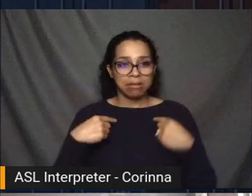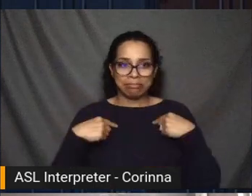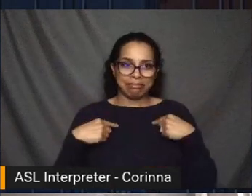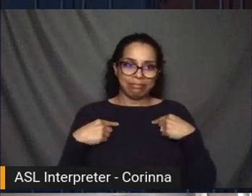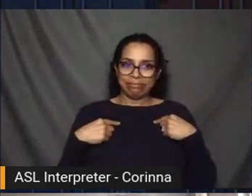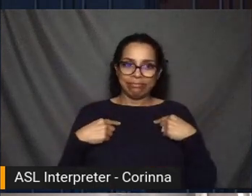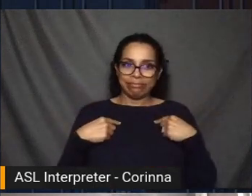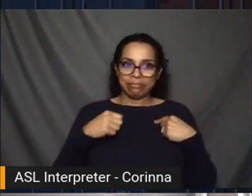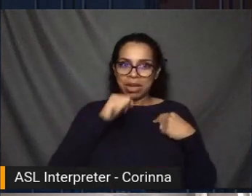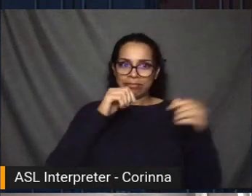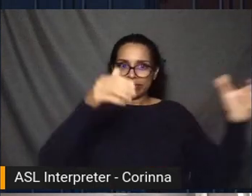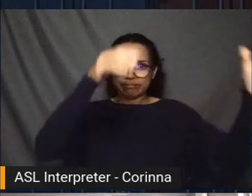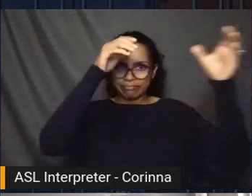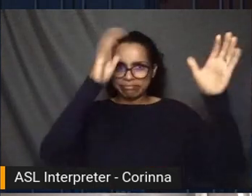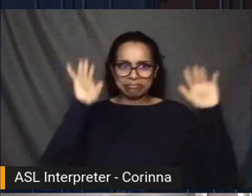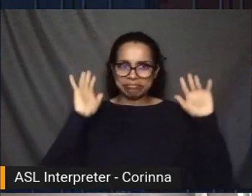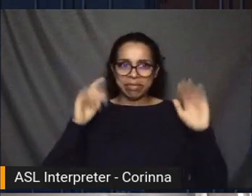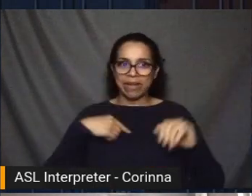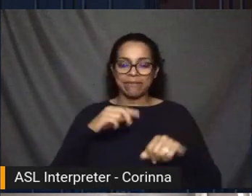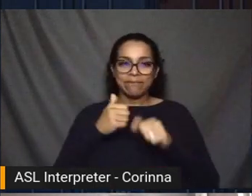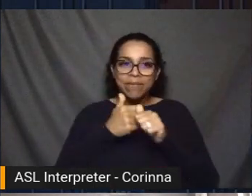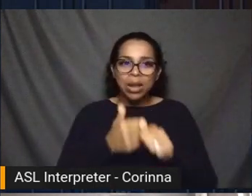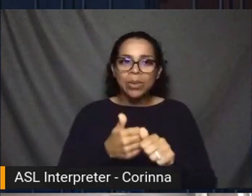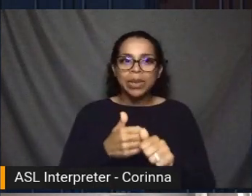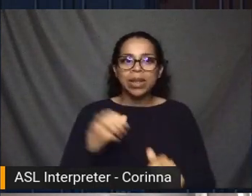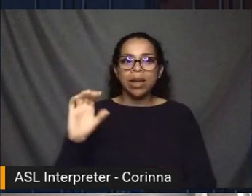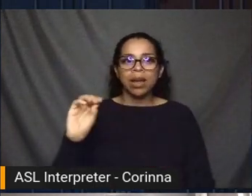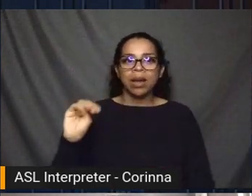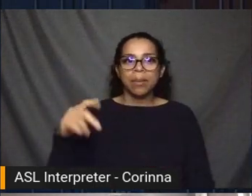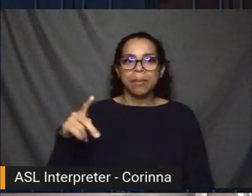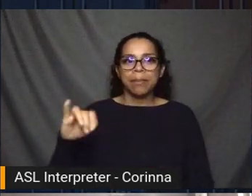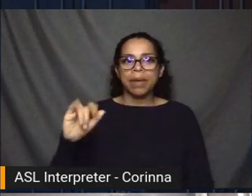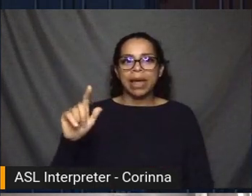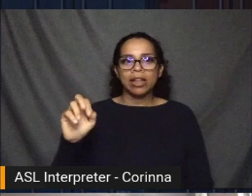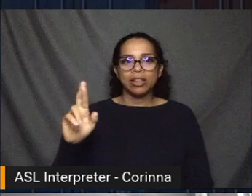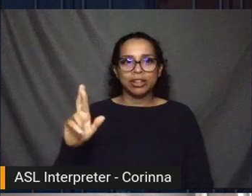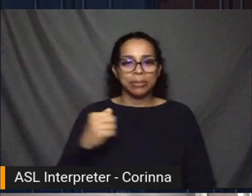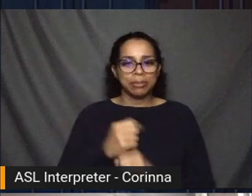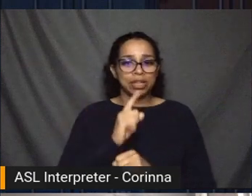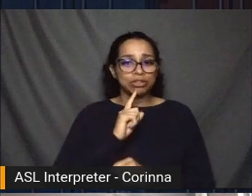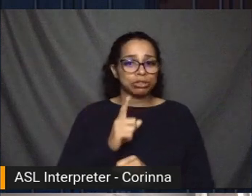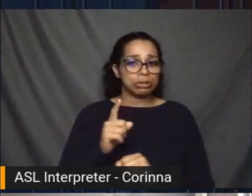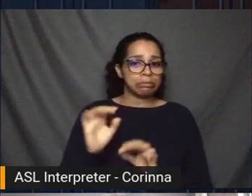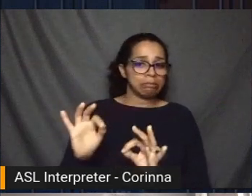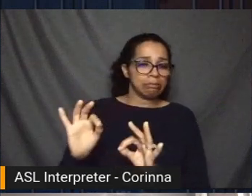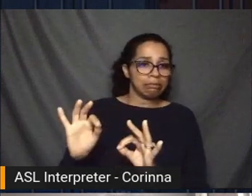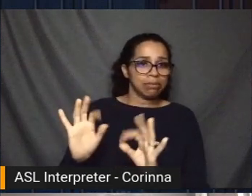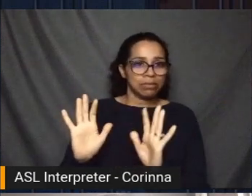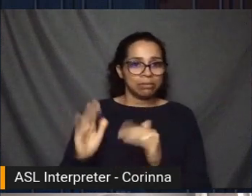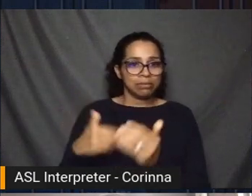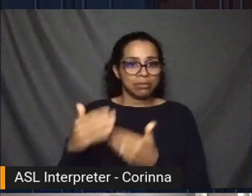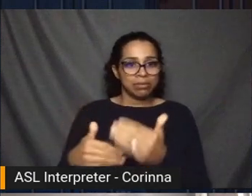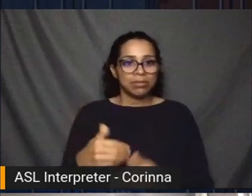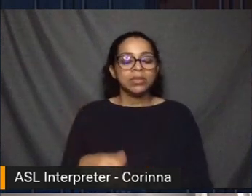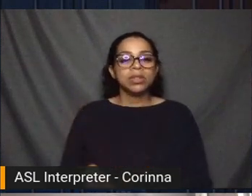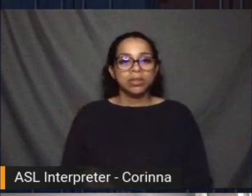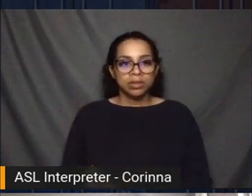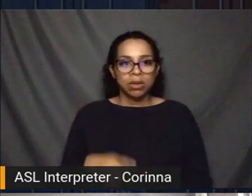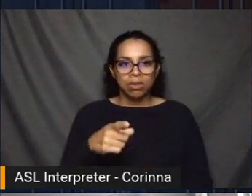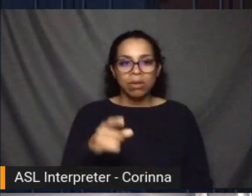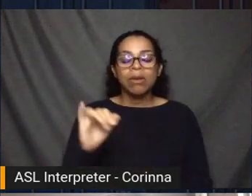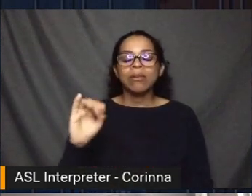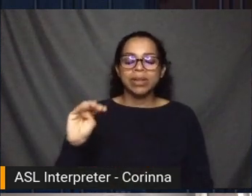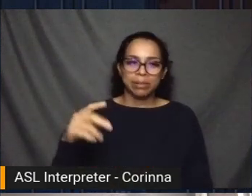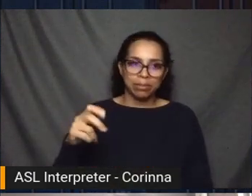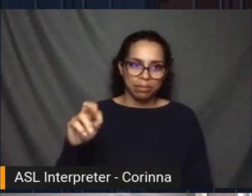the compiler and making it happy. So if I run synth again, oh, this is import. Sorry.